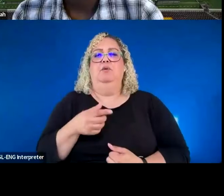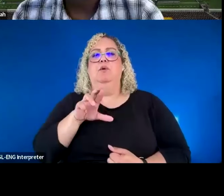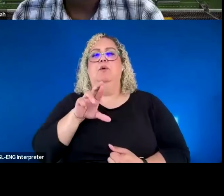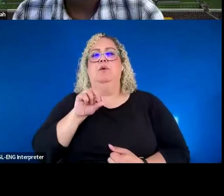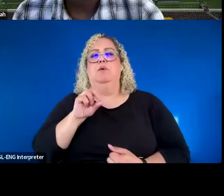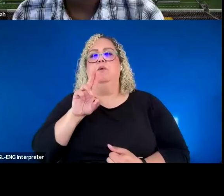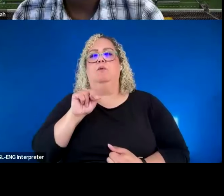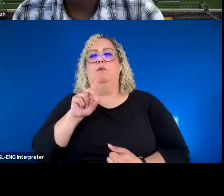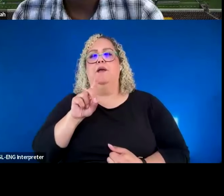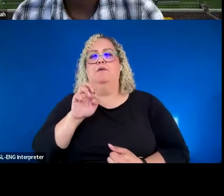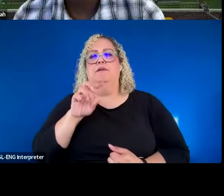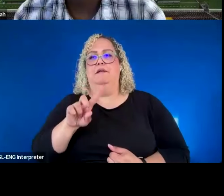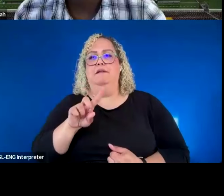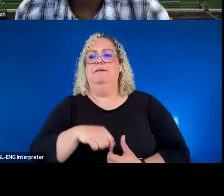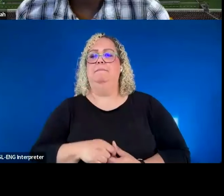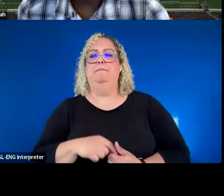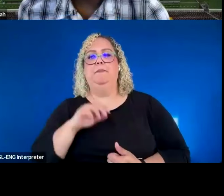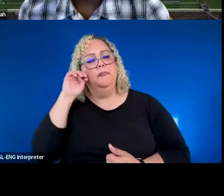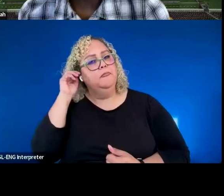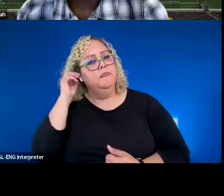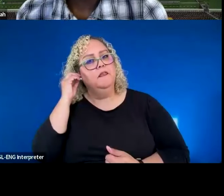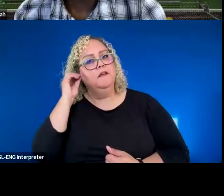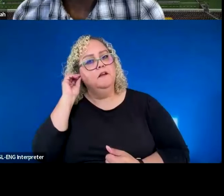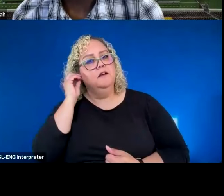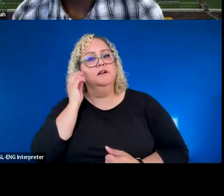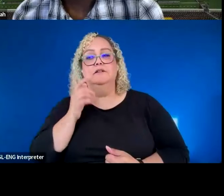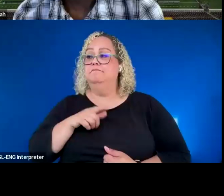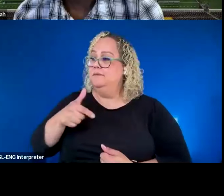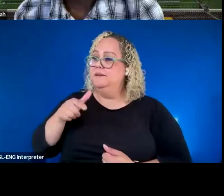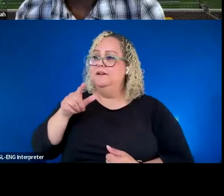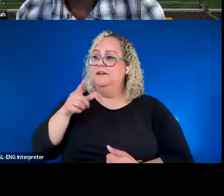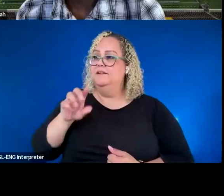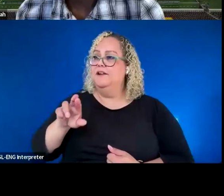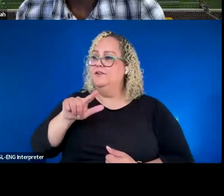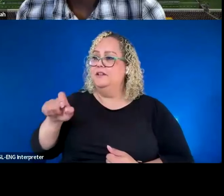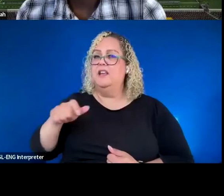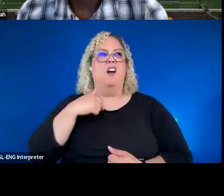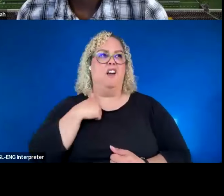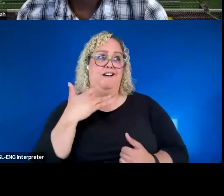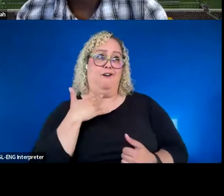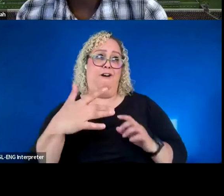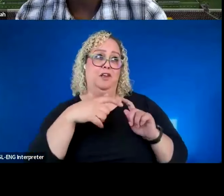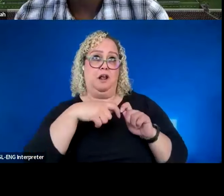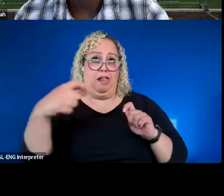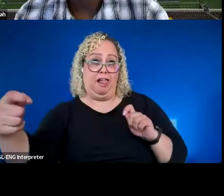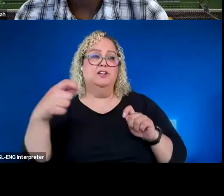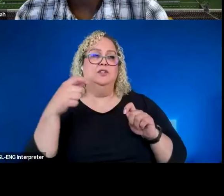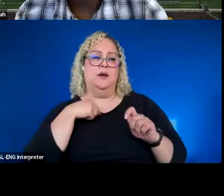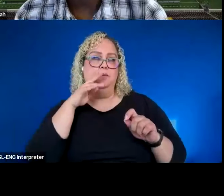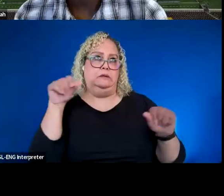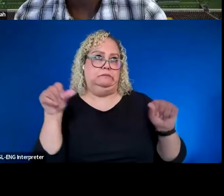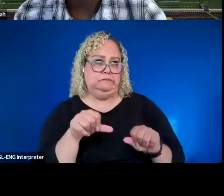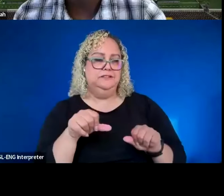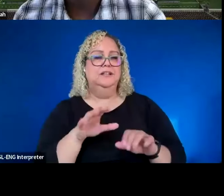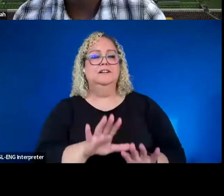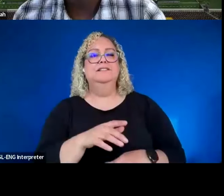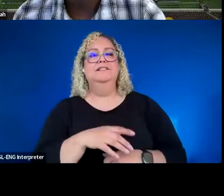Dr. Lee. I'll keep it brief since I am often long-winded. I think it's been humbling to think